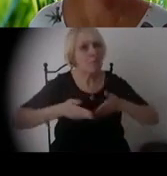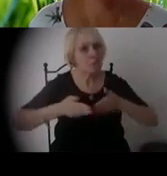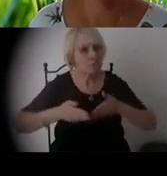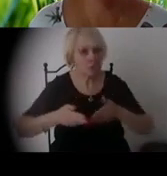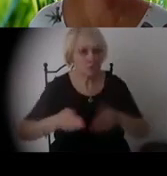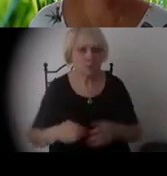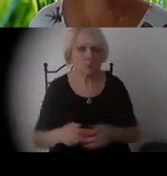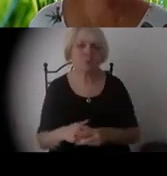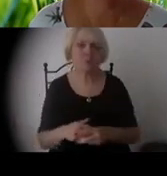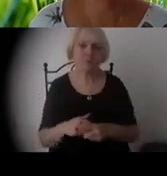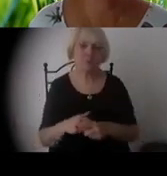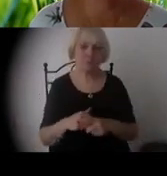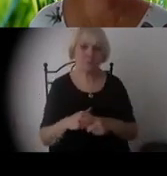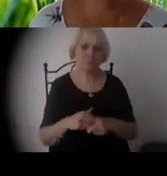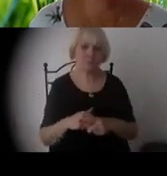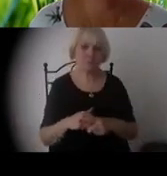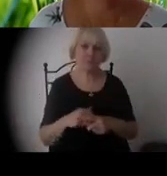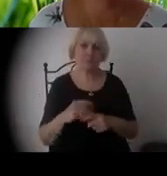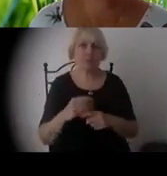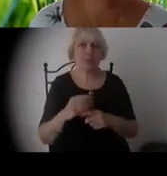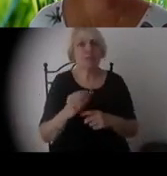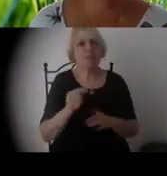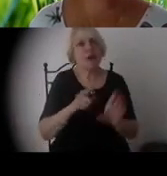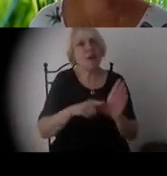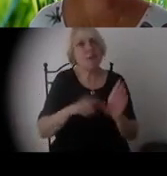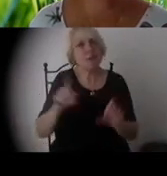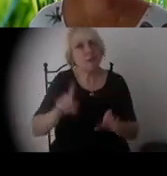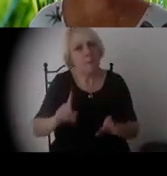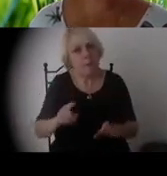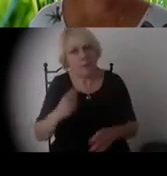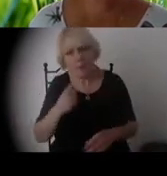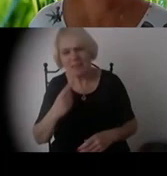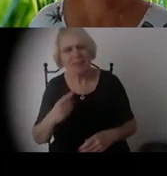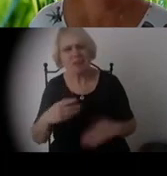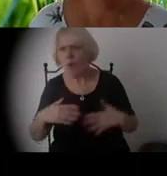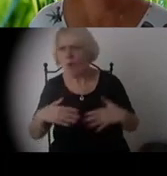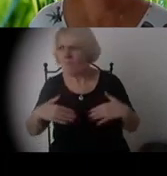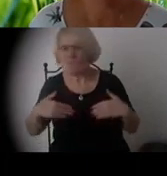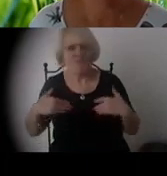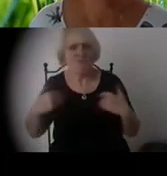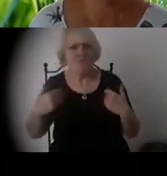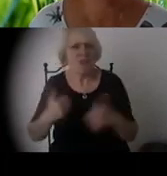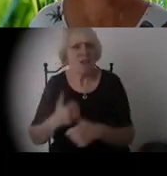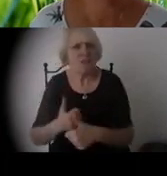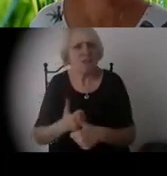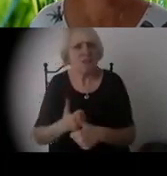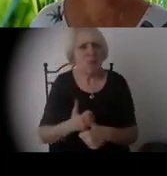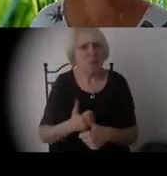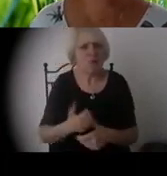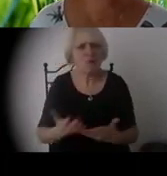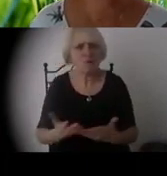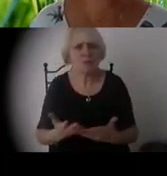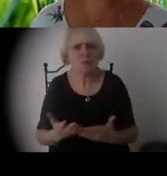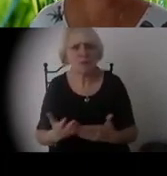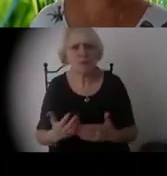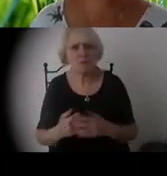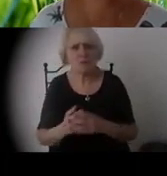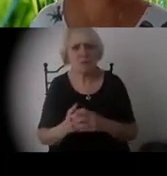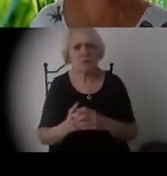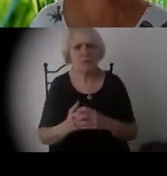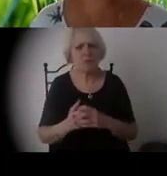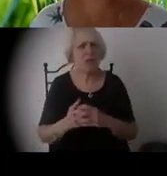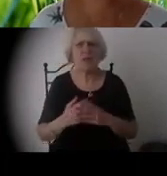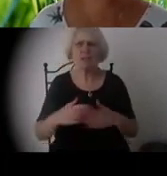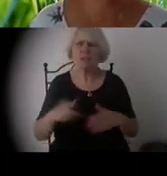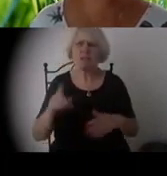on saying that they don't feel that they have a platform or able to voice their opinions, that people are really listening to